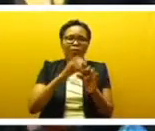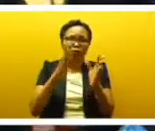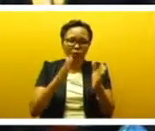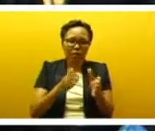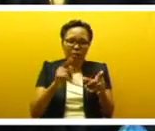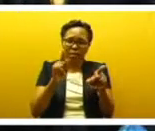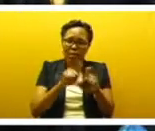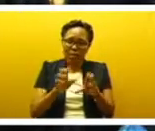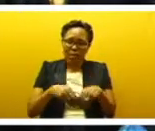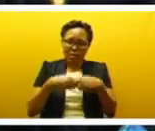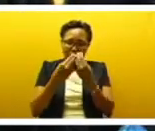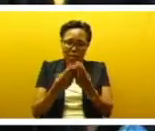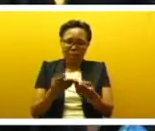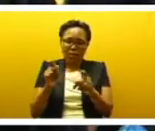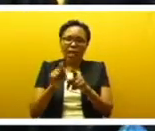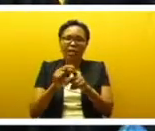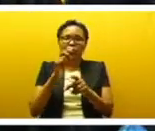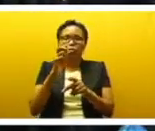as